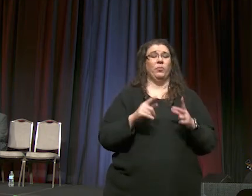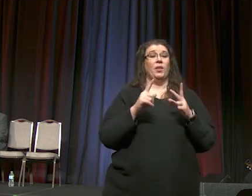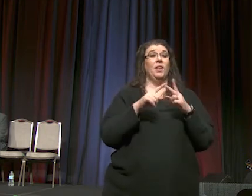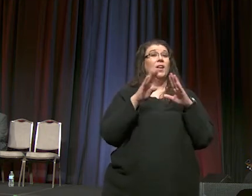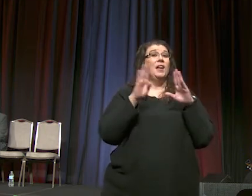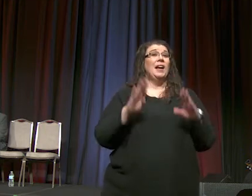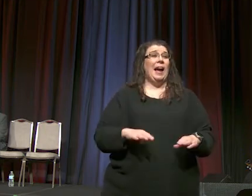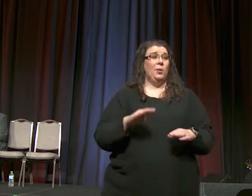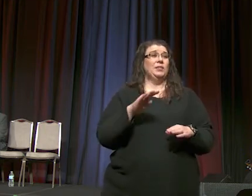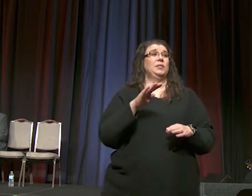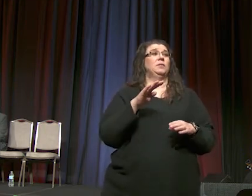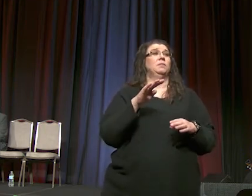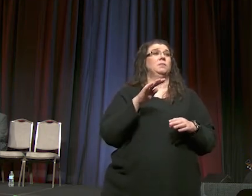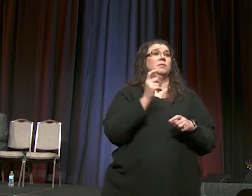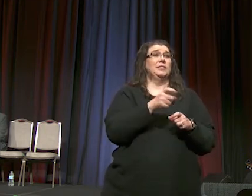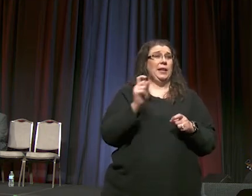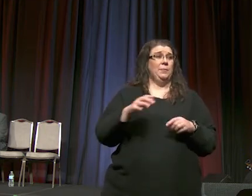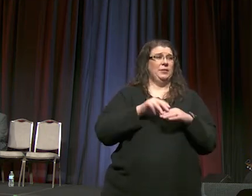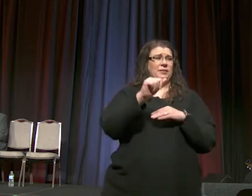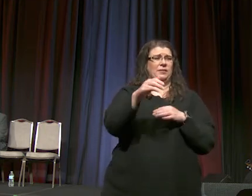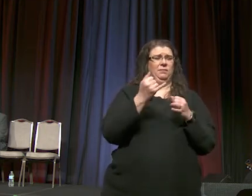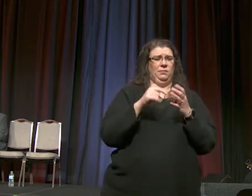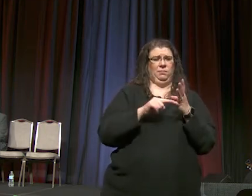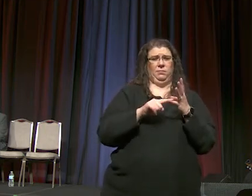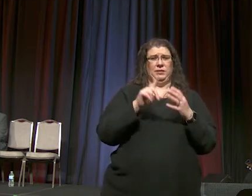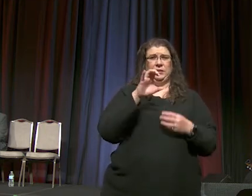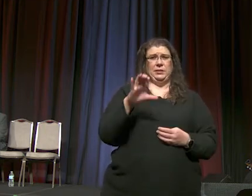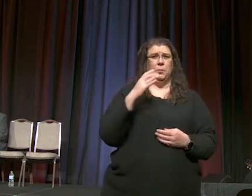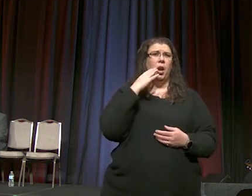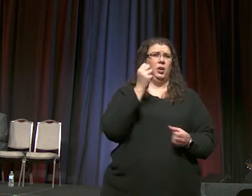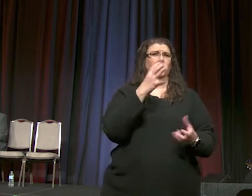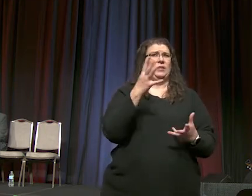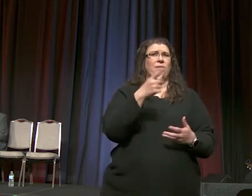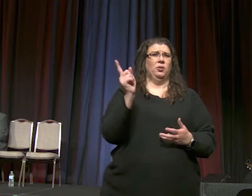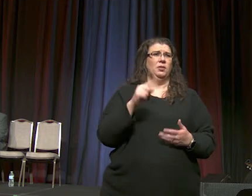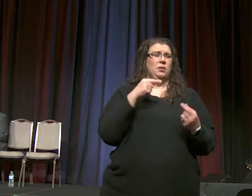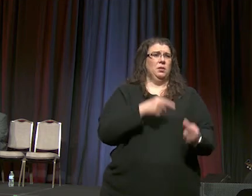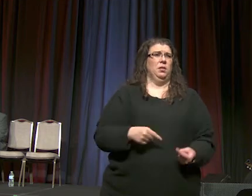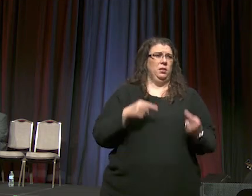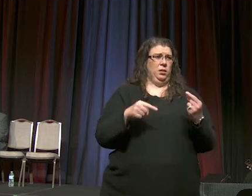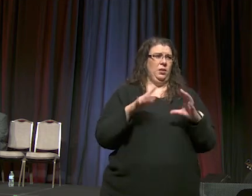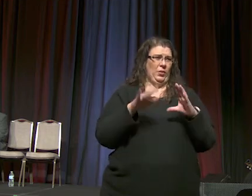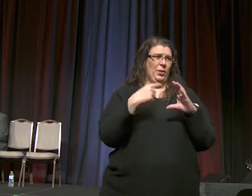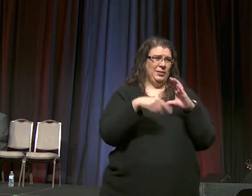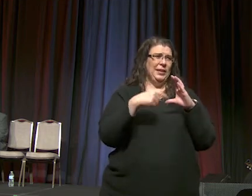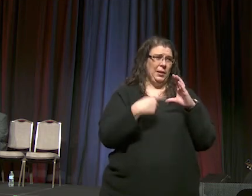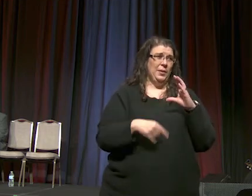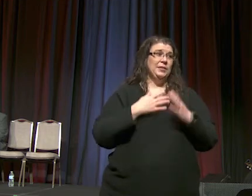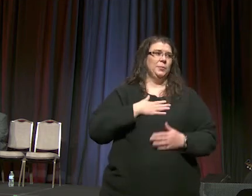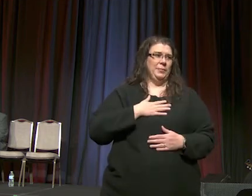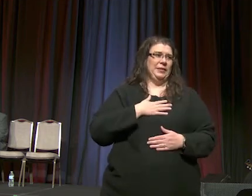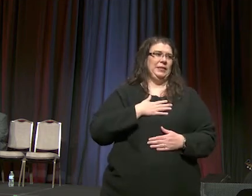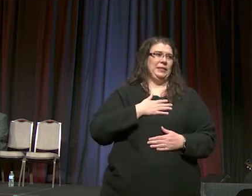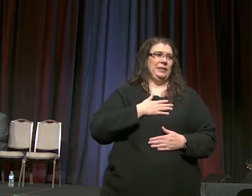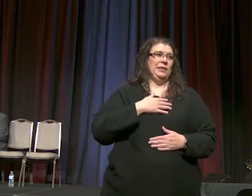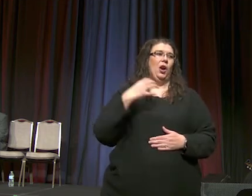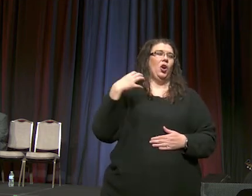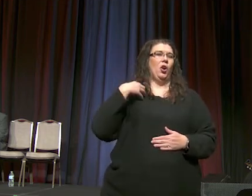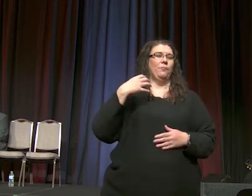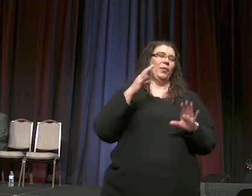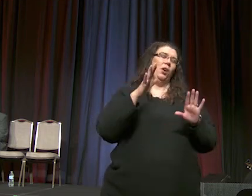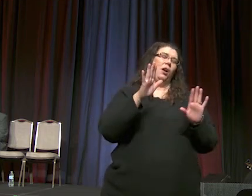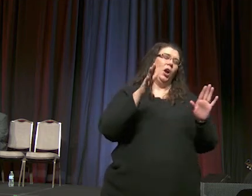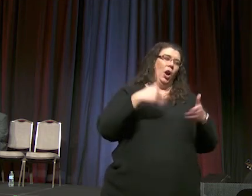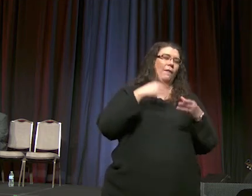for delegations went out the end of December. I know several of you had trouble getting those emails, and so please let our office know if